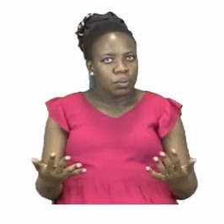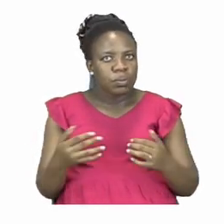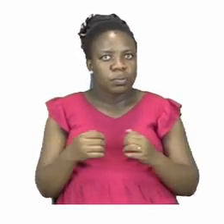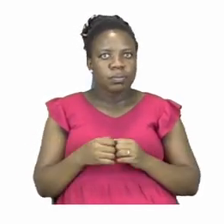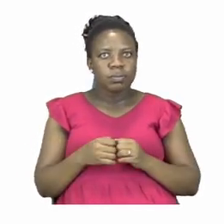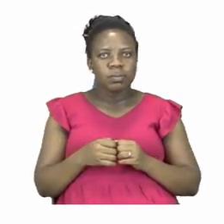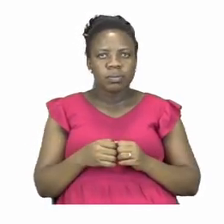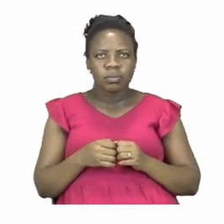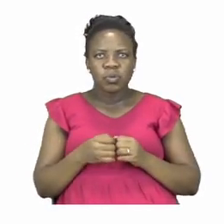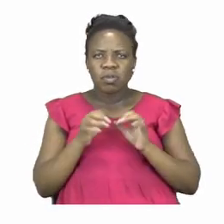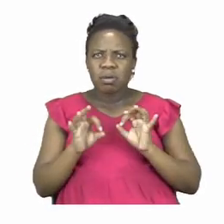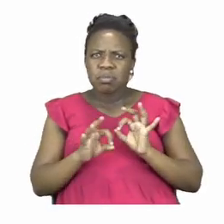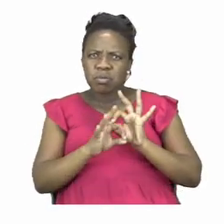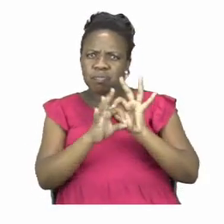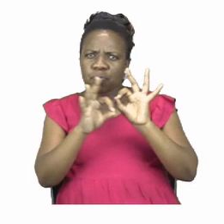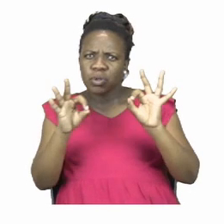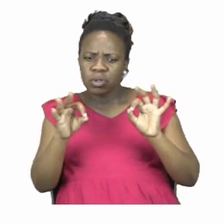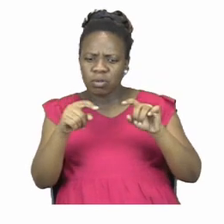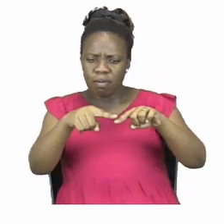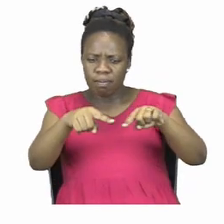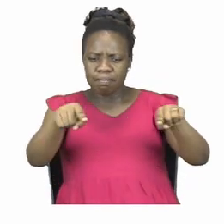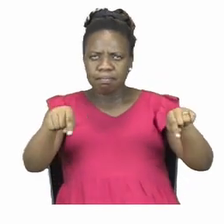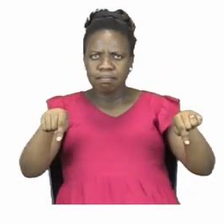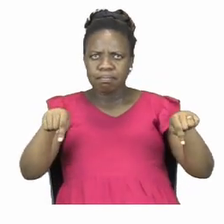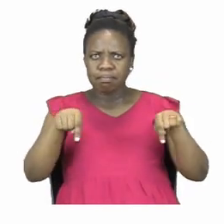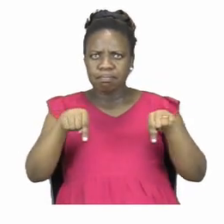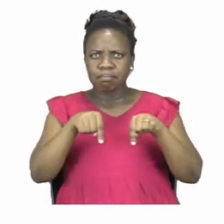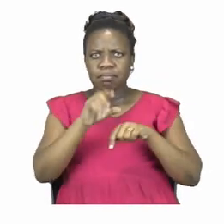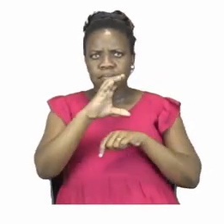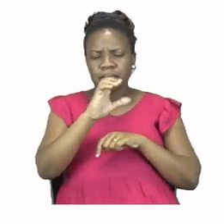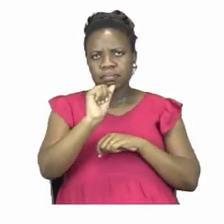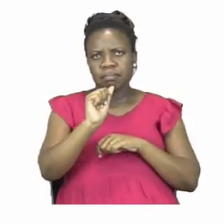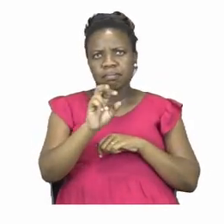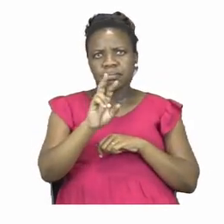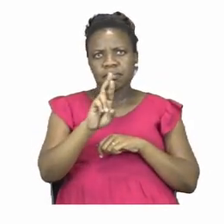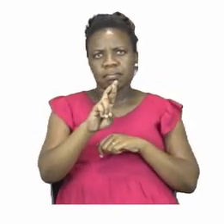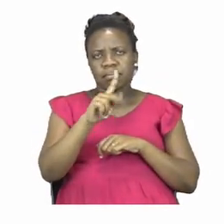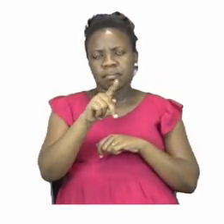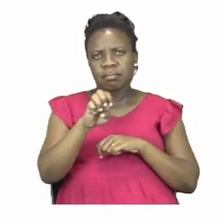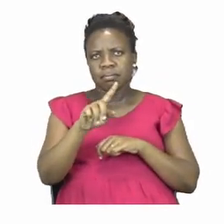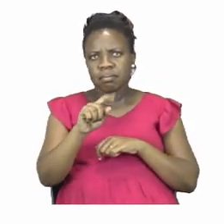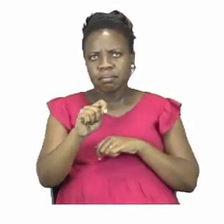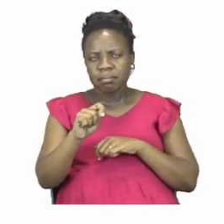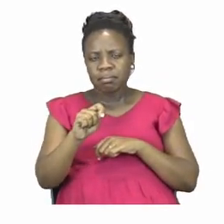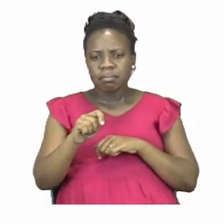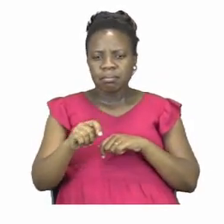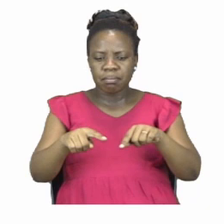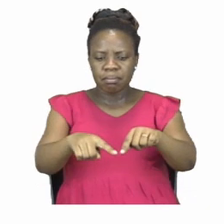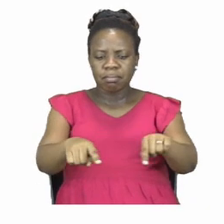is laying on the floor. So our preposition of place is the